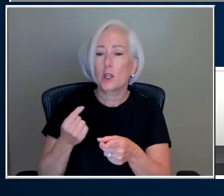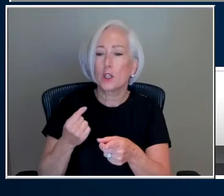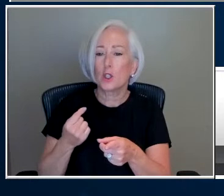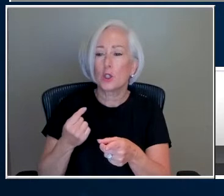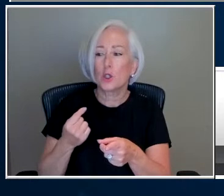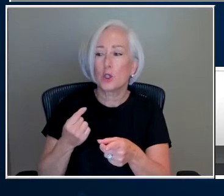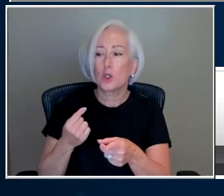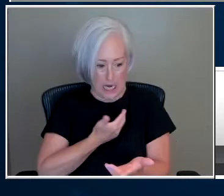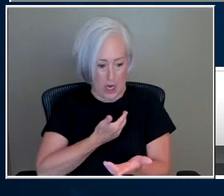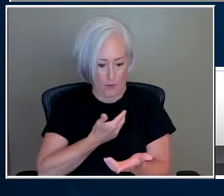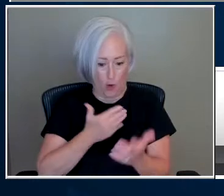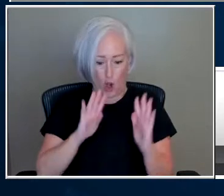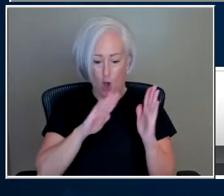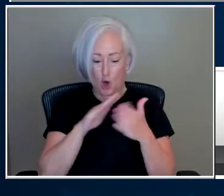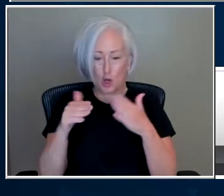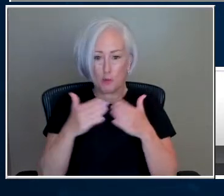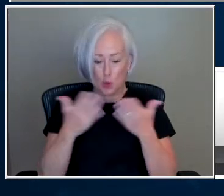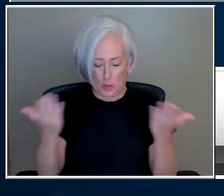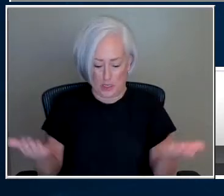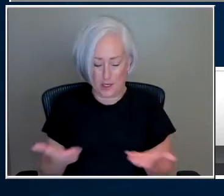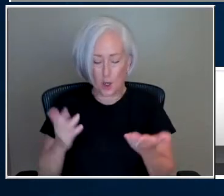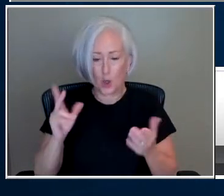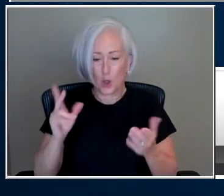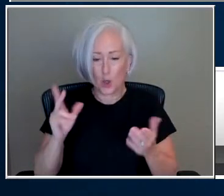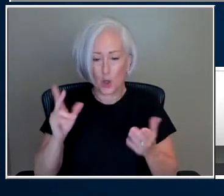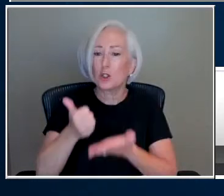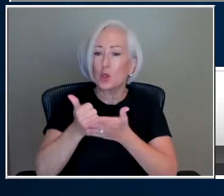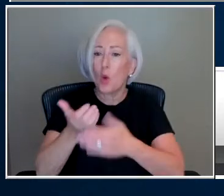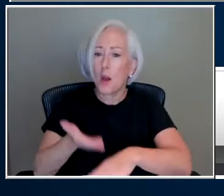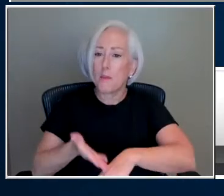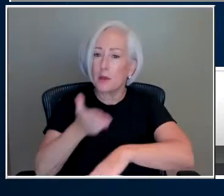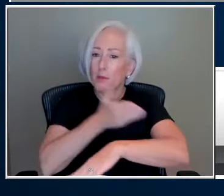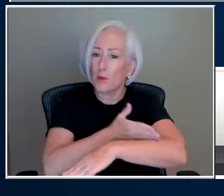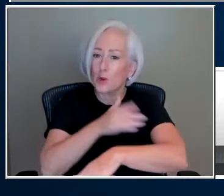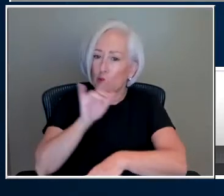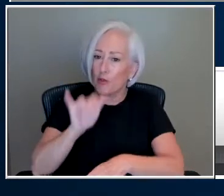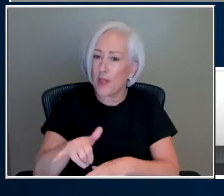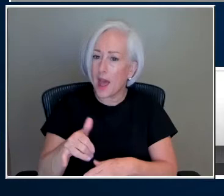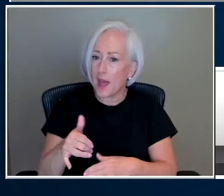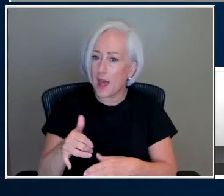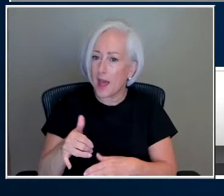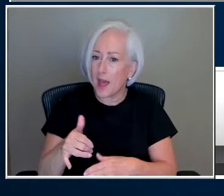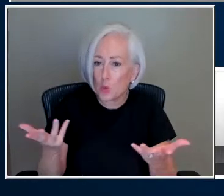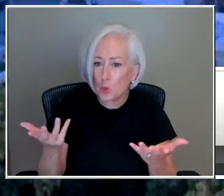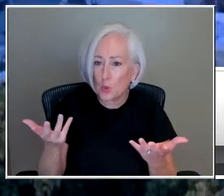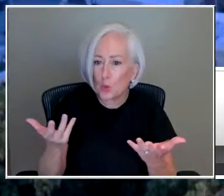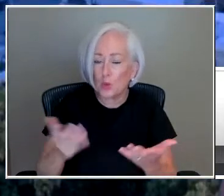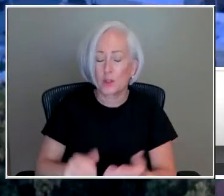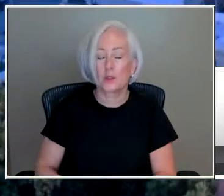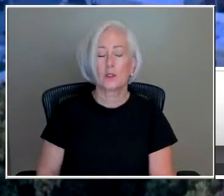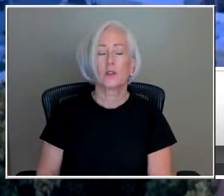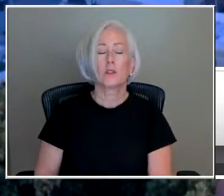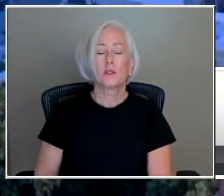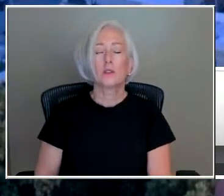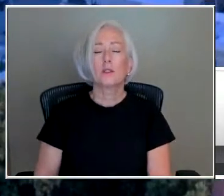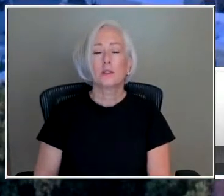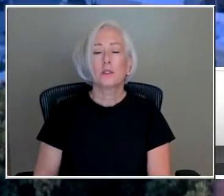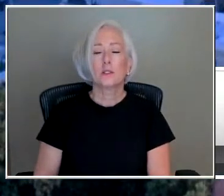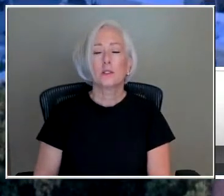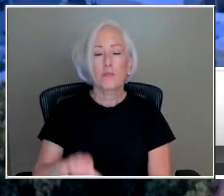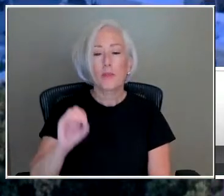area, certainly here in Kansas City, to help improve that air quality? What are the do's and don'ts? Yeah, so ozone